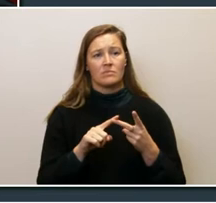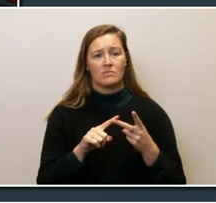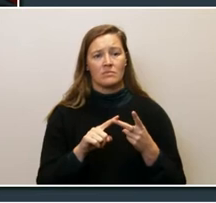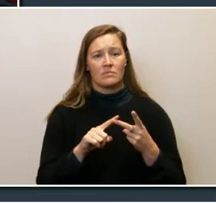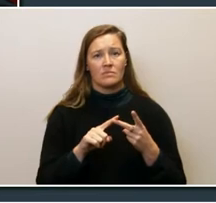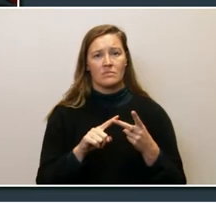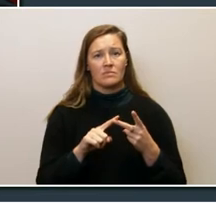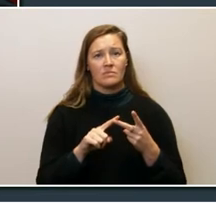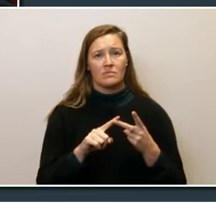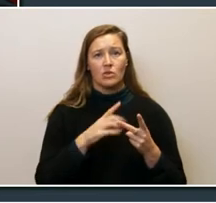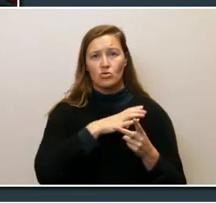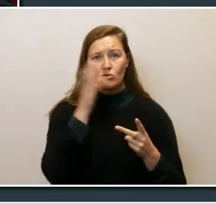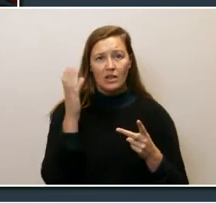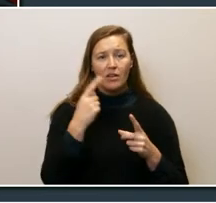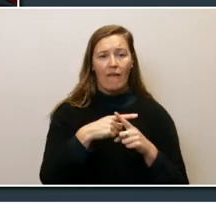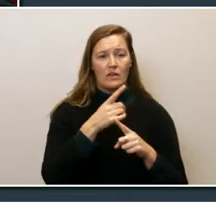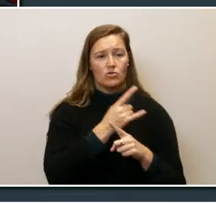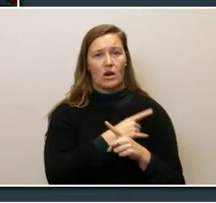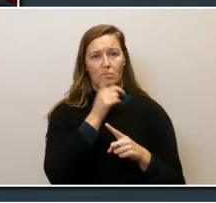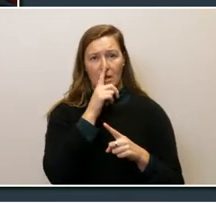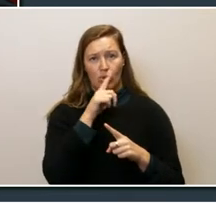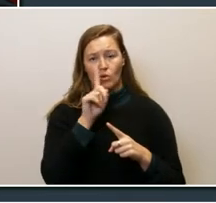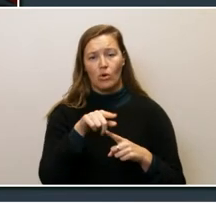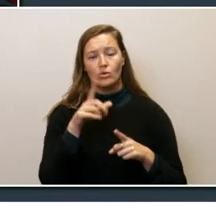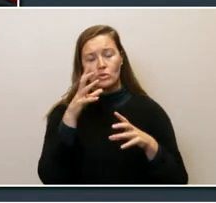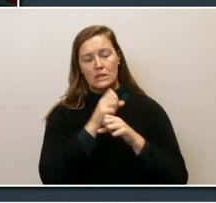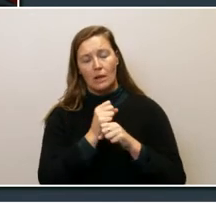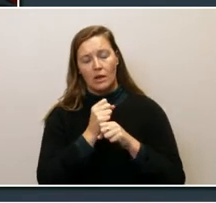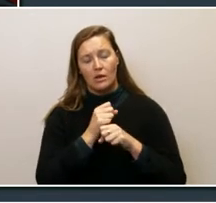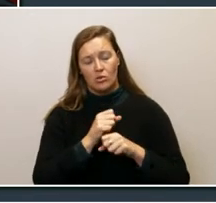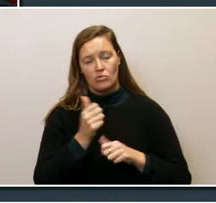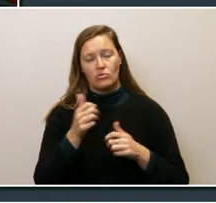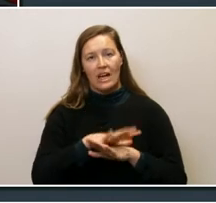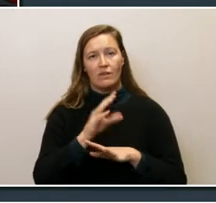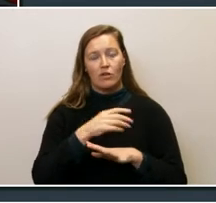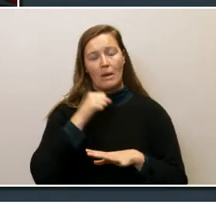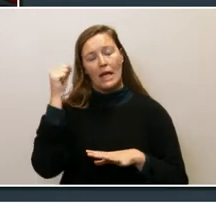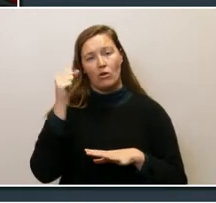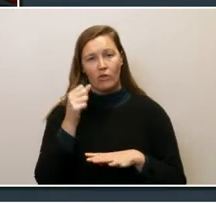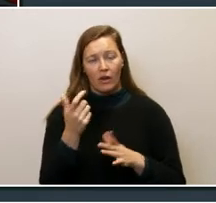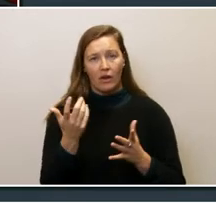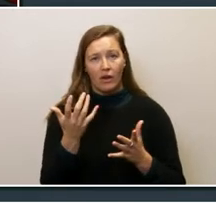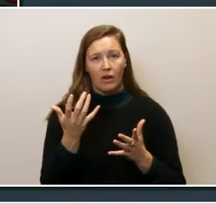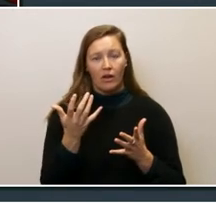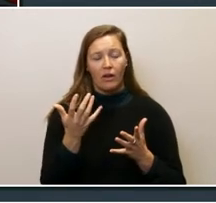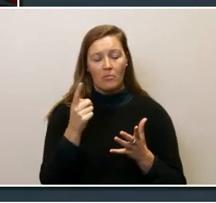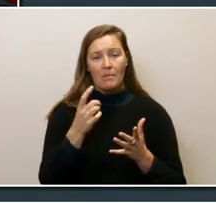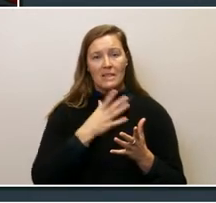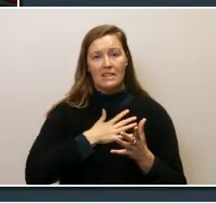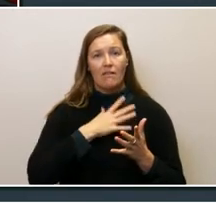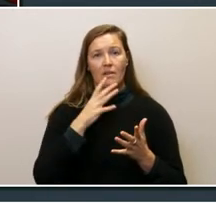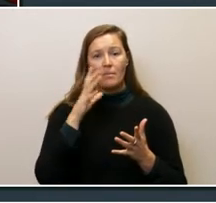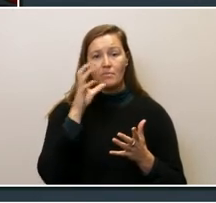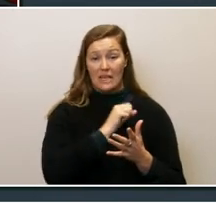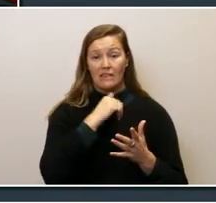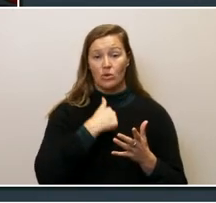where drunk and drugged people go to sleep off their hangovers. And I absolutely believe that you need to